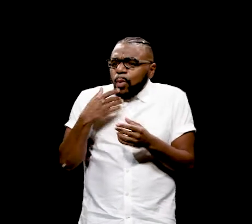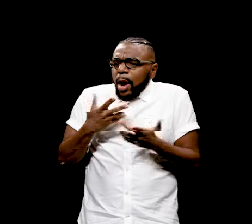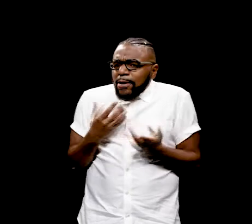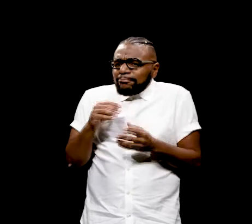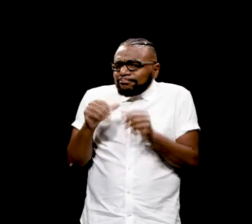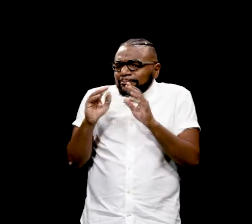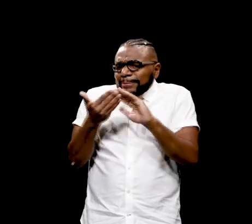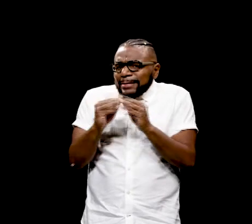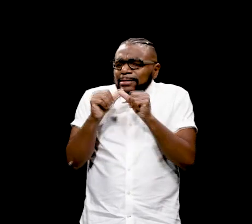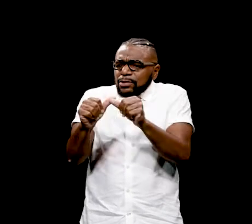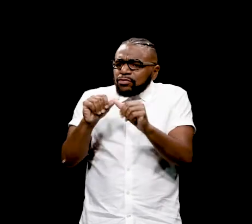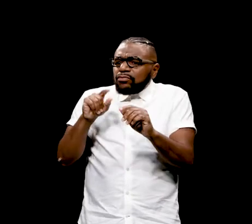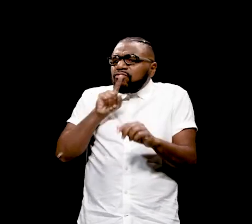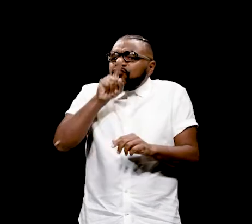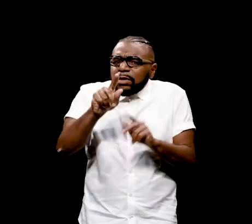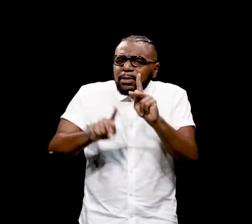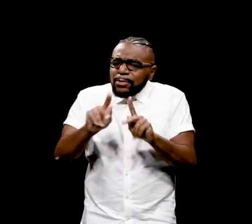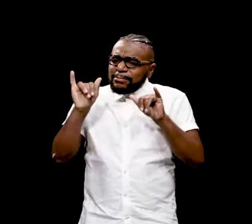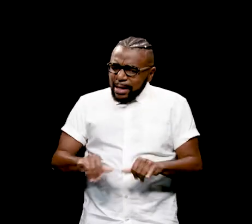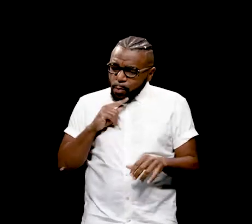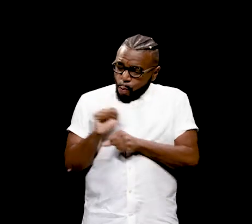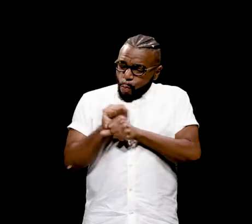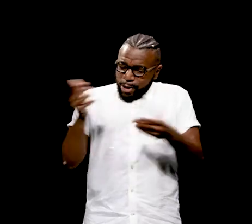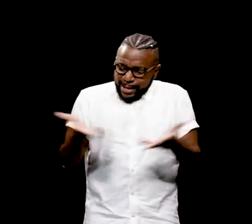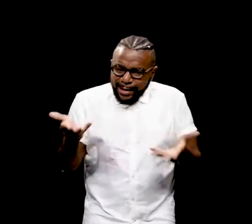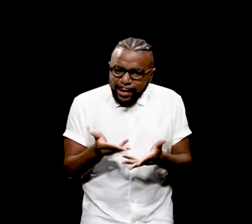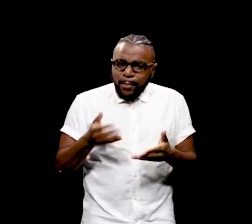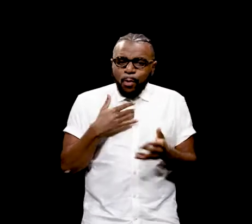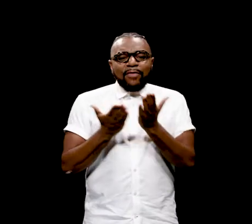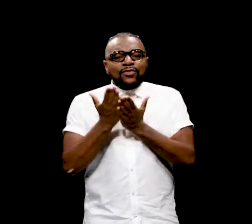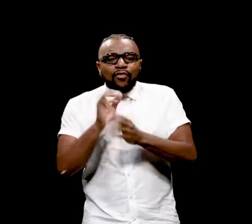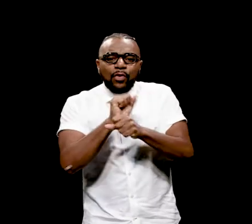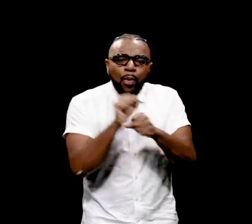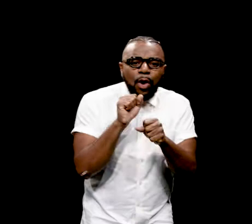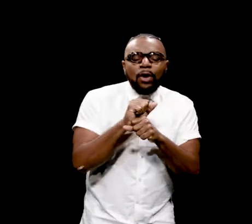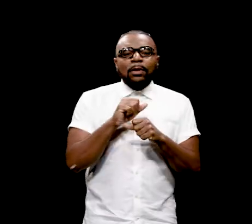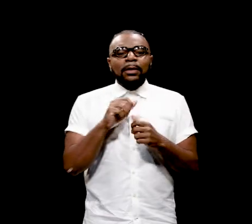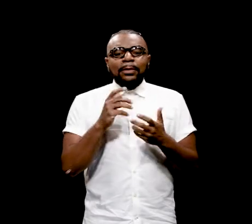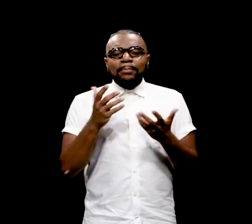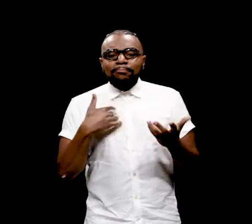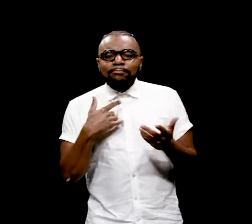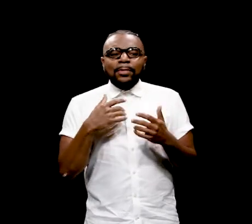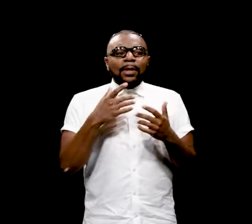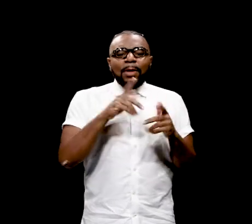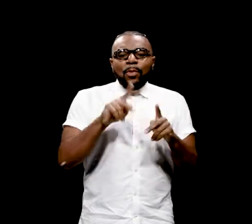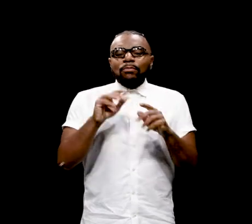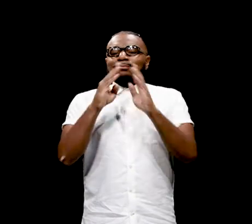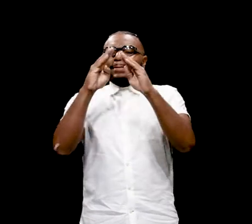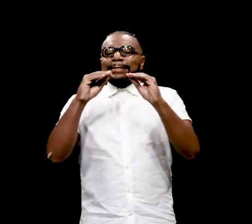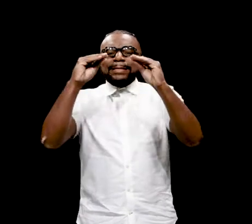by allowing people who do the hard work in the community, people in service jobs, hospitality jobs, people who are school